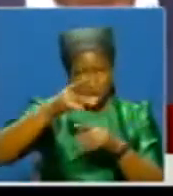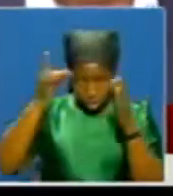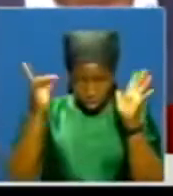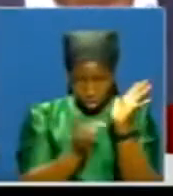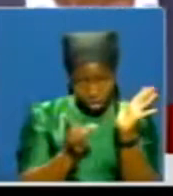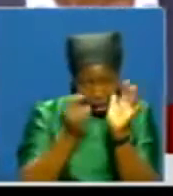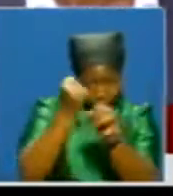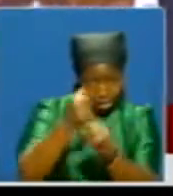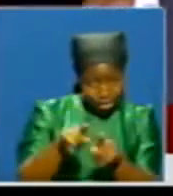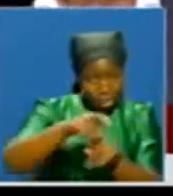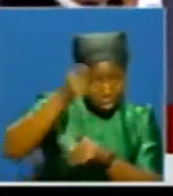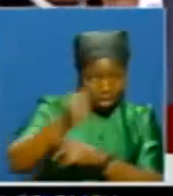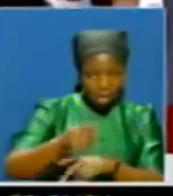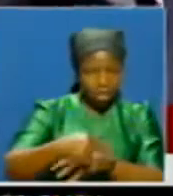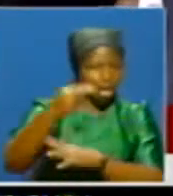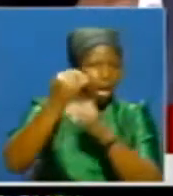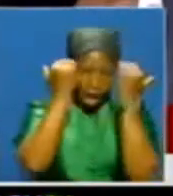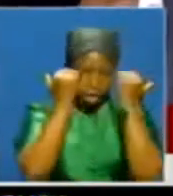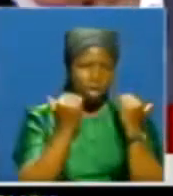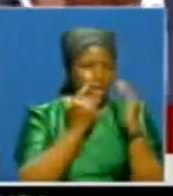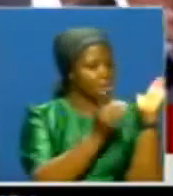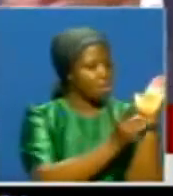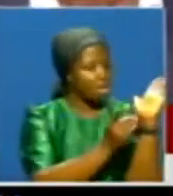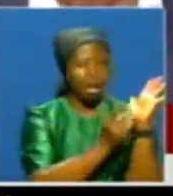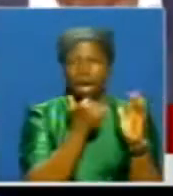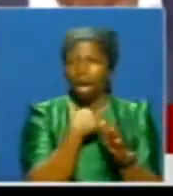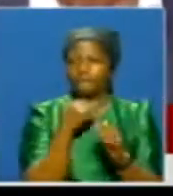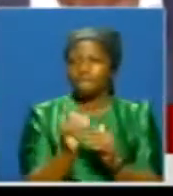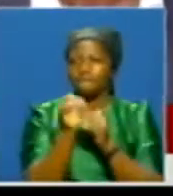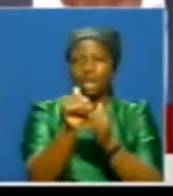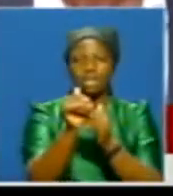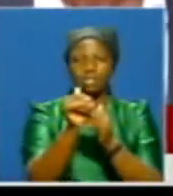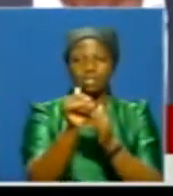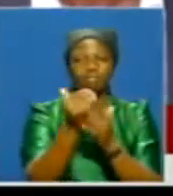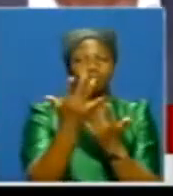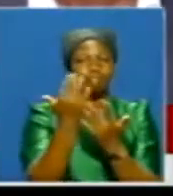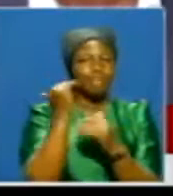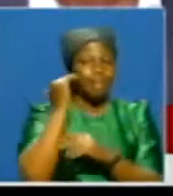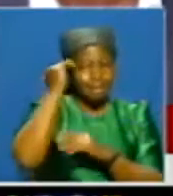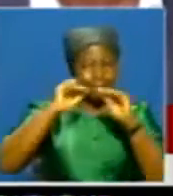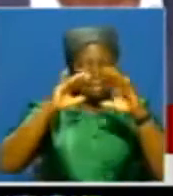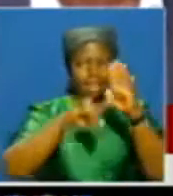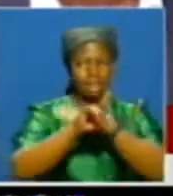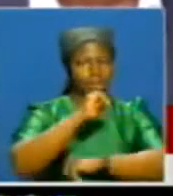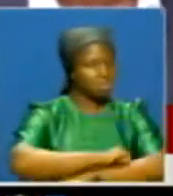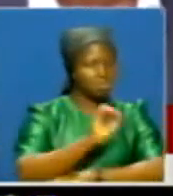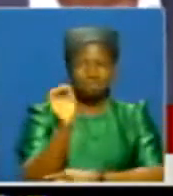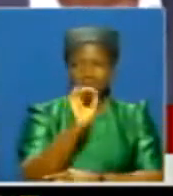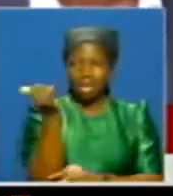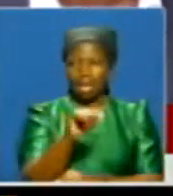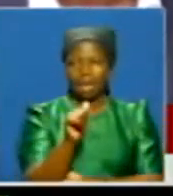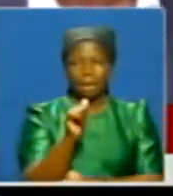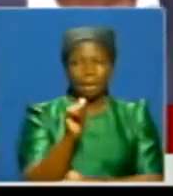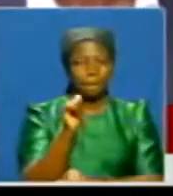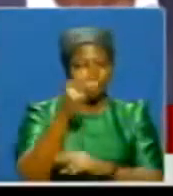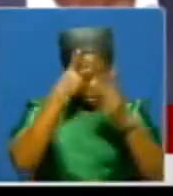There's no time where doctors have been the heads of editors of schools. So in any profession, for technical purposes and for